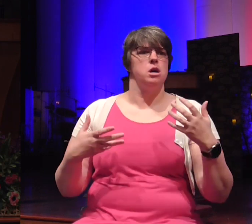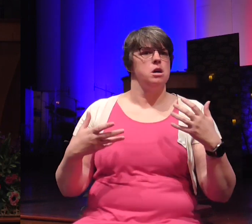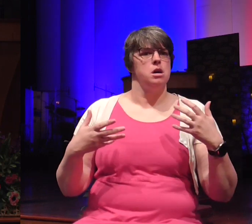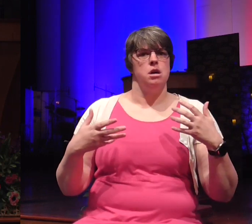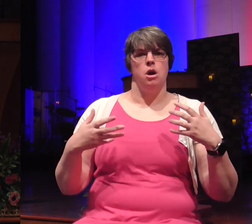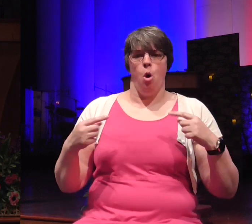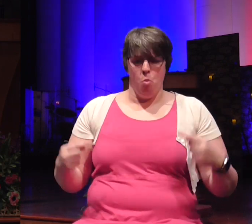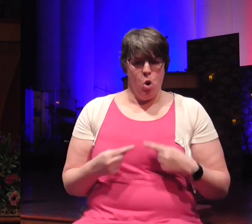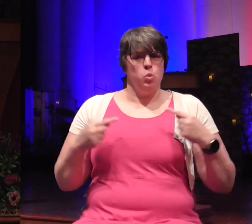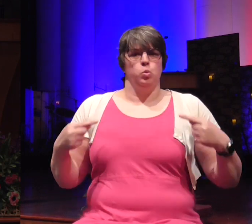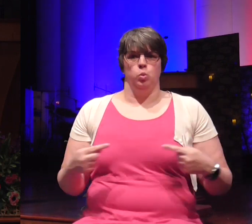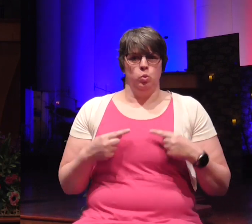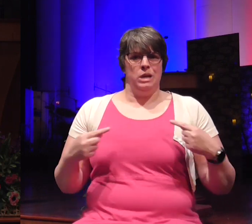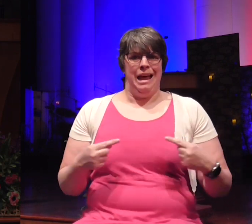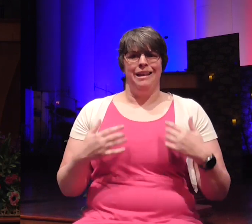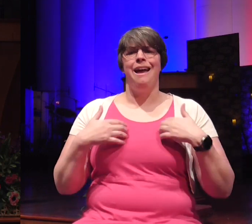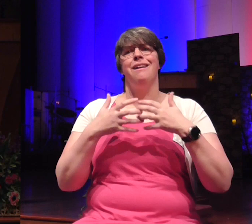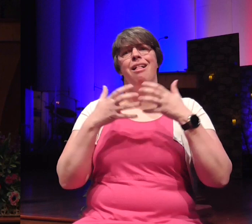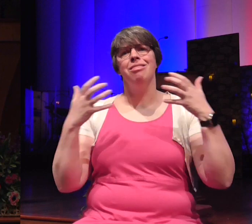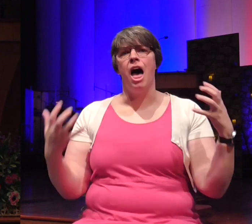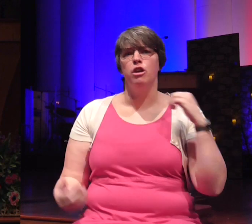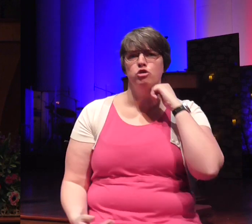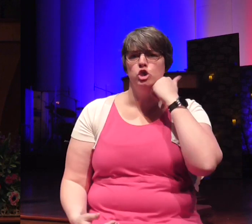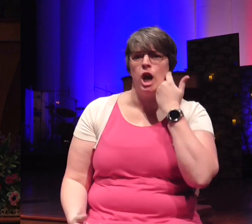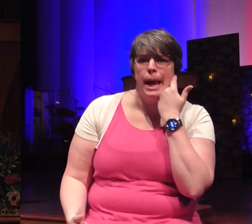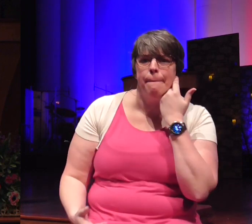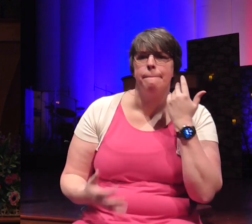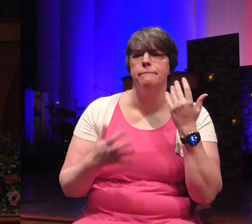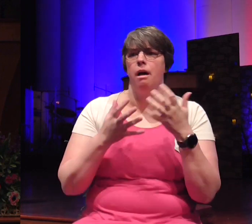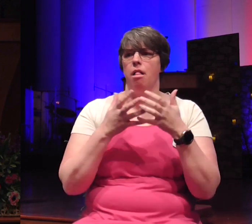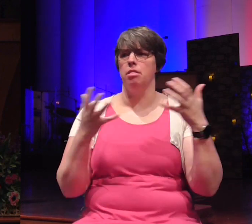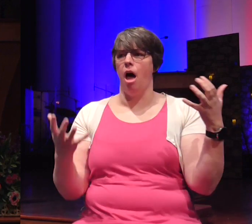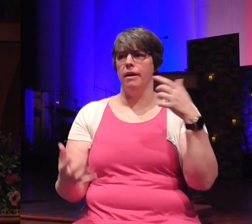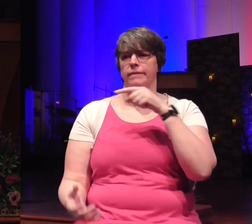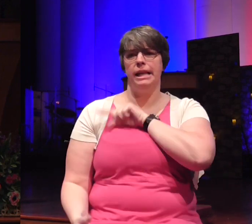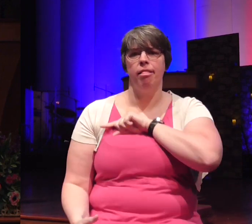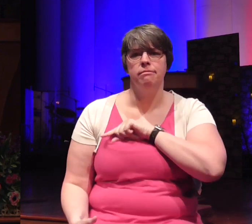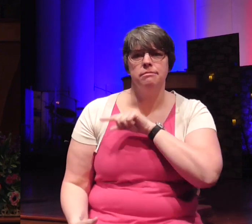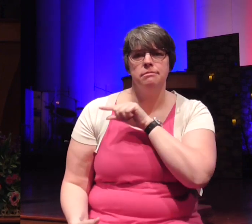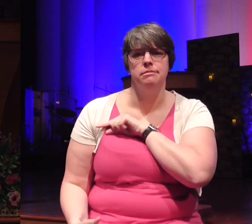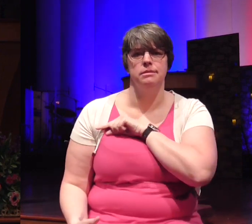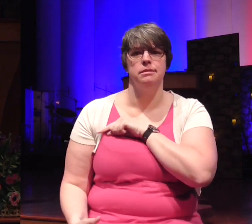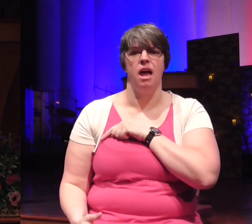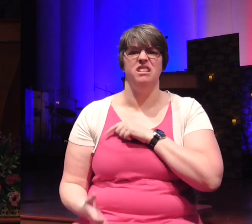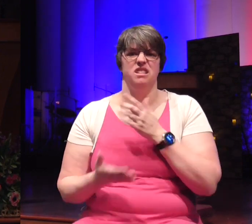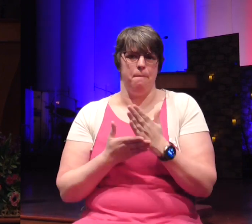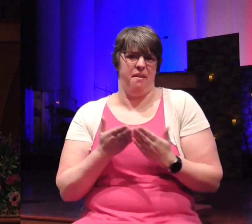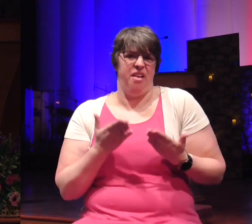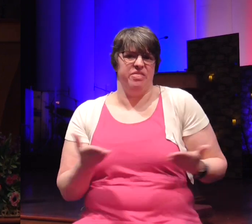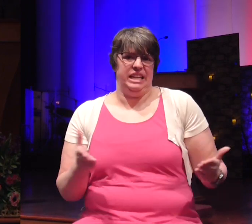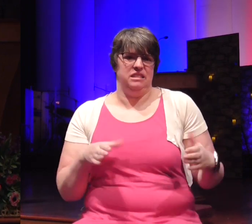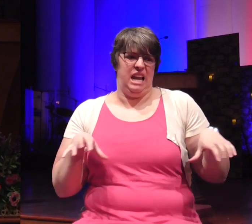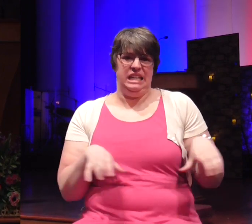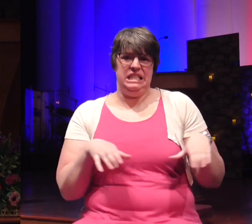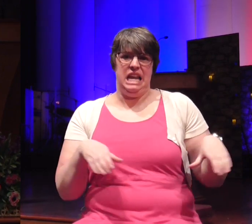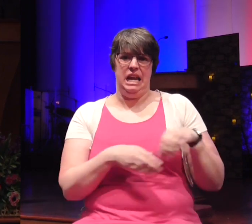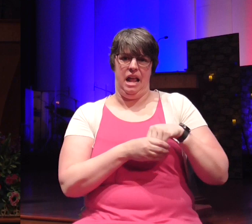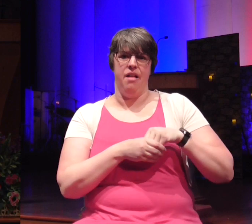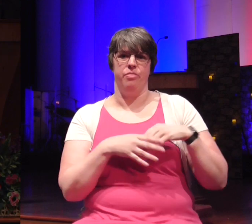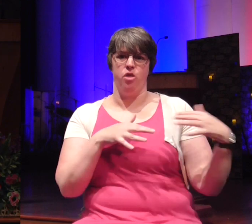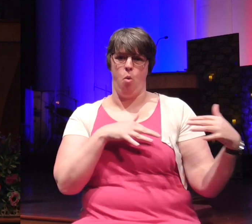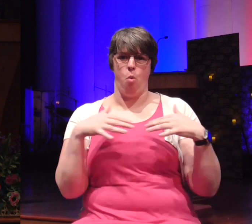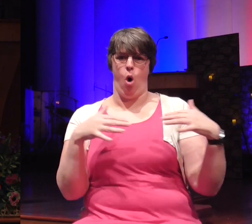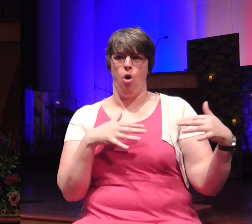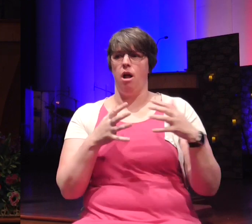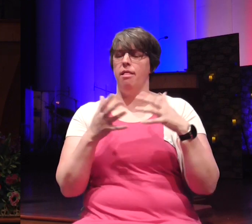admits, of shame and guilt for some of the things he did and what was going on, and a lot of